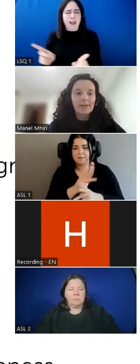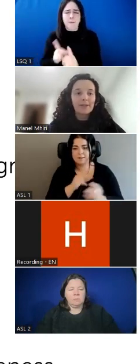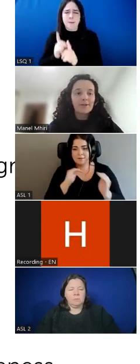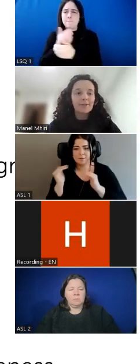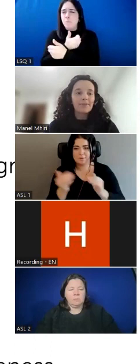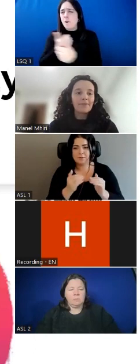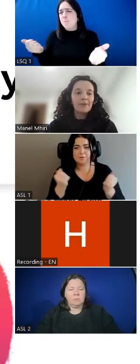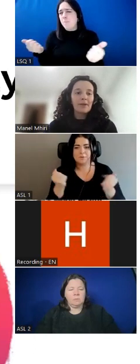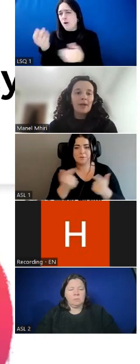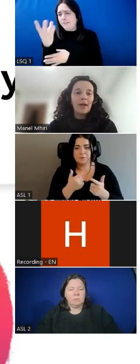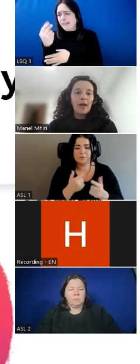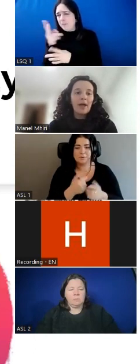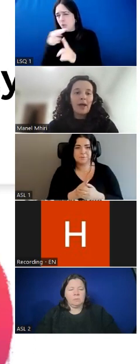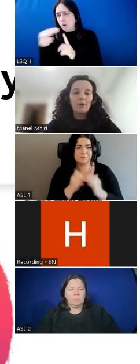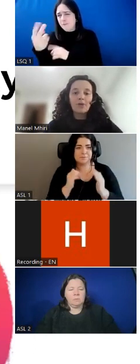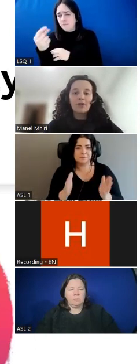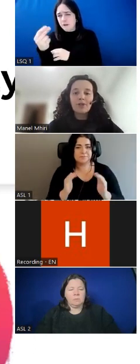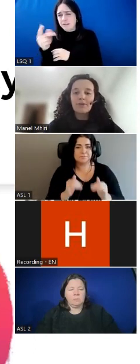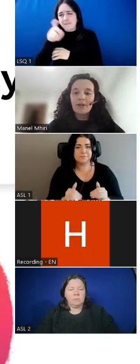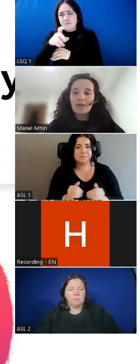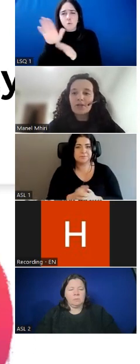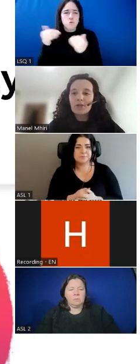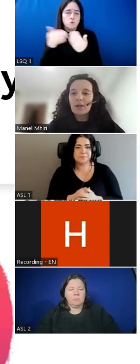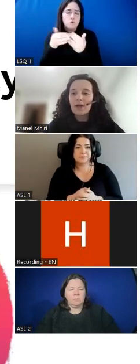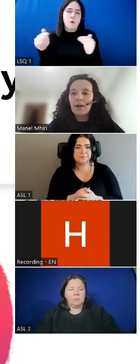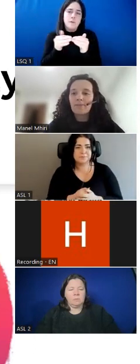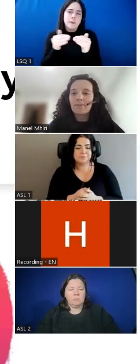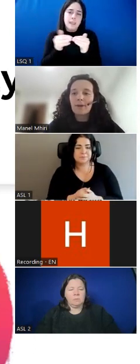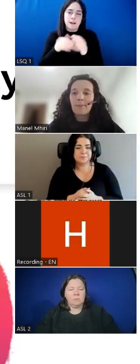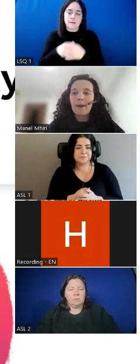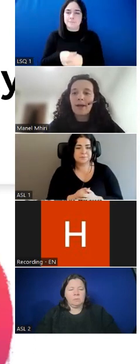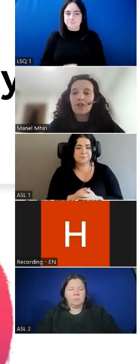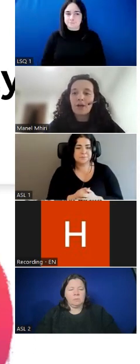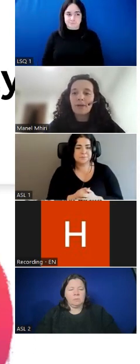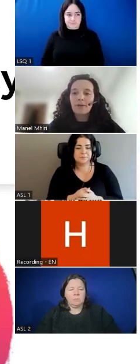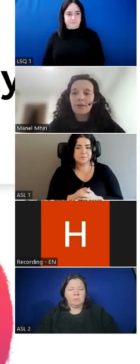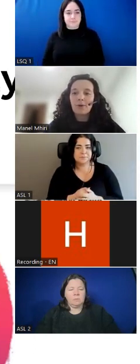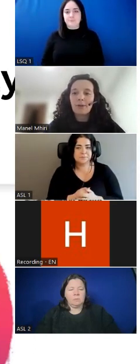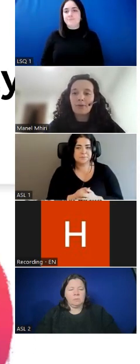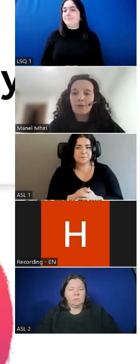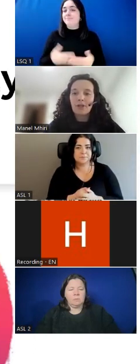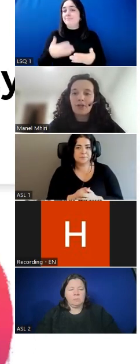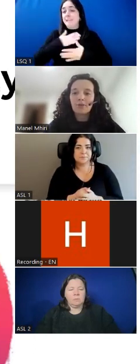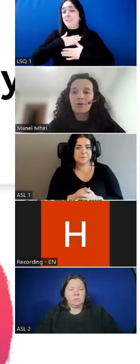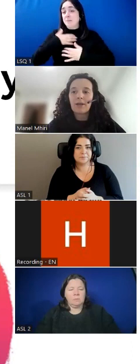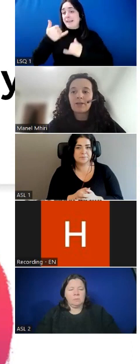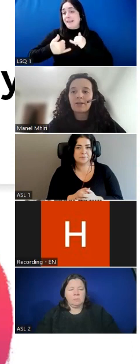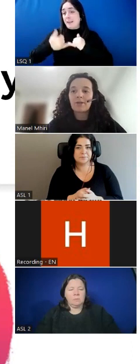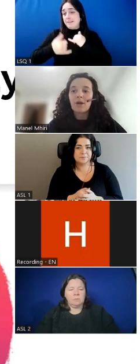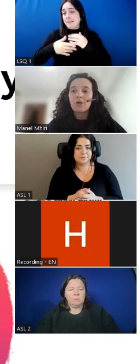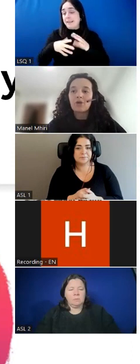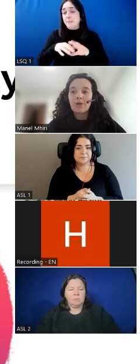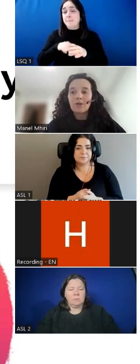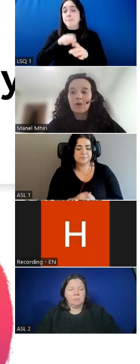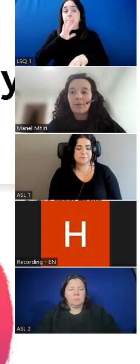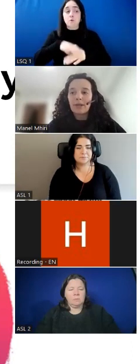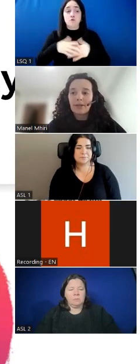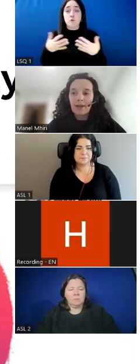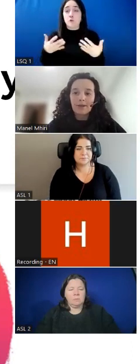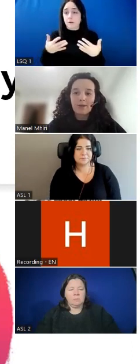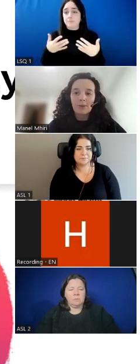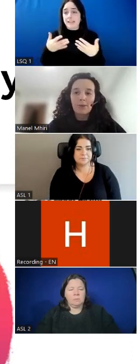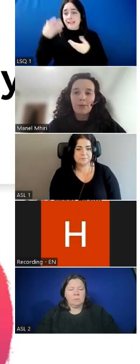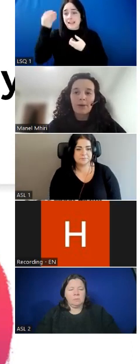slide, please. I will just finish by sharing some information related to what's